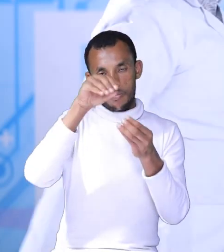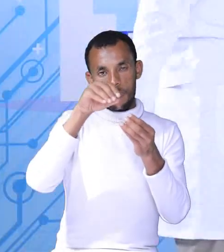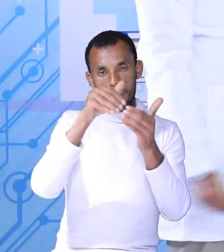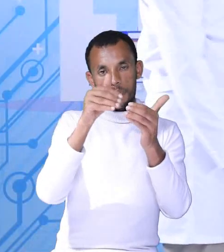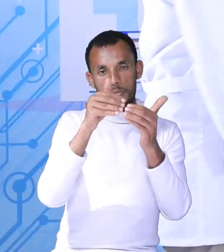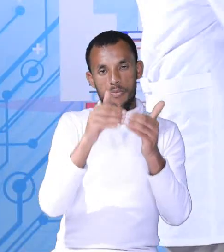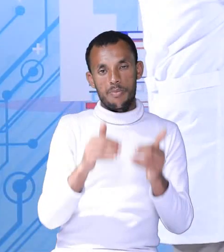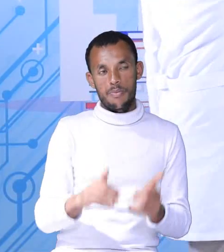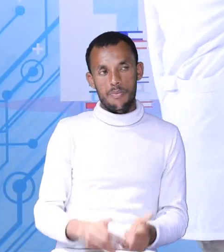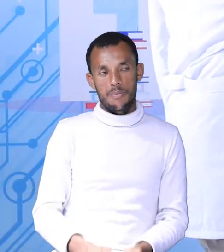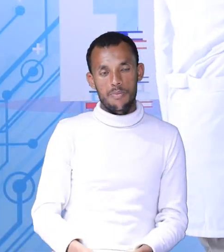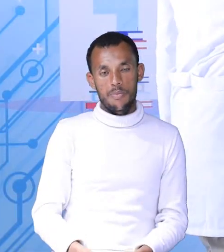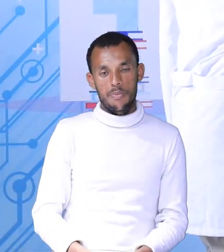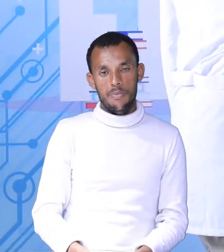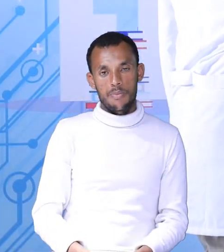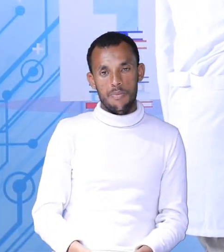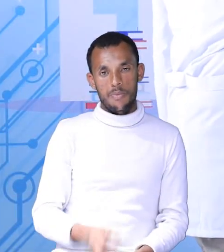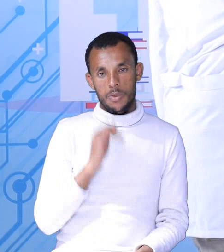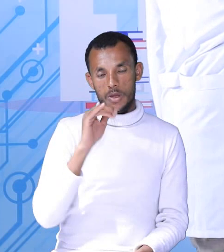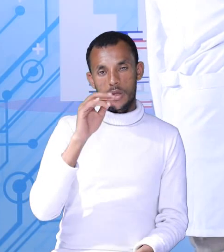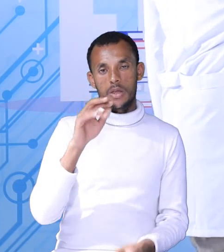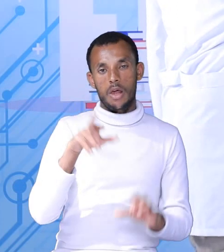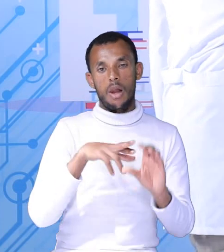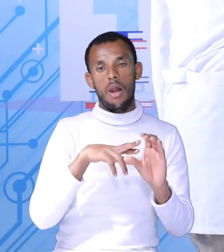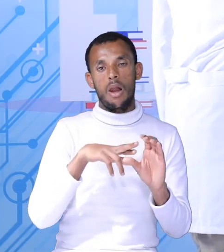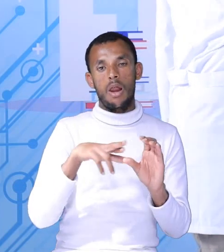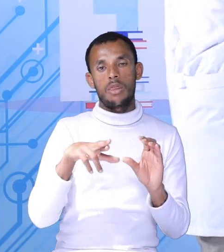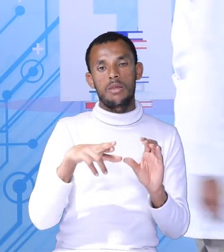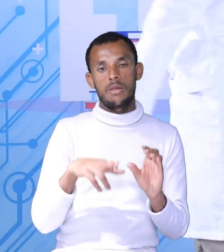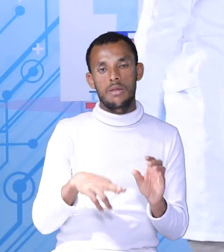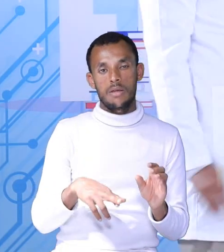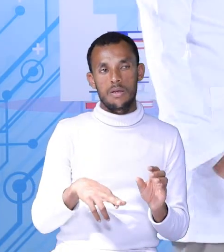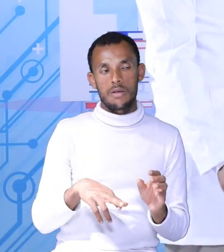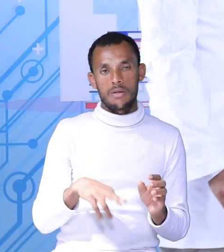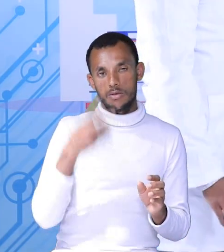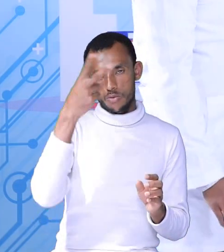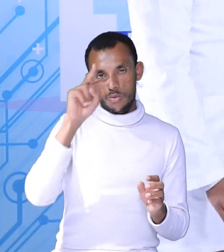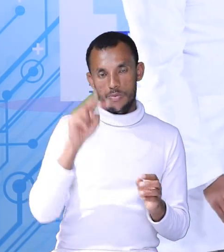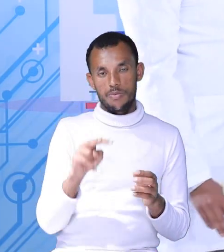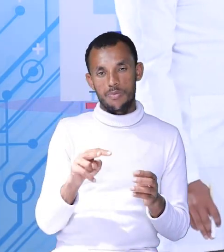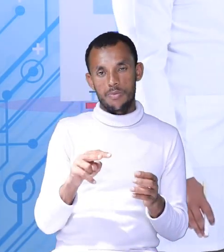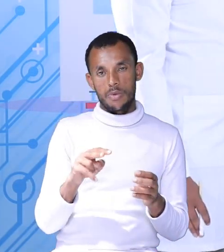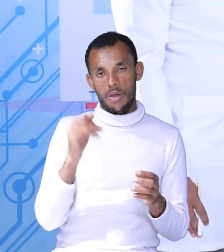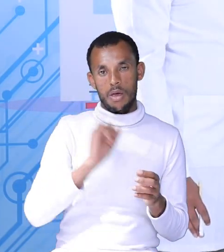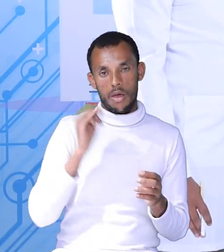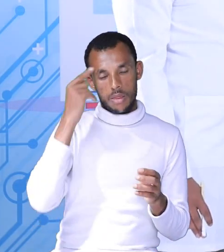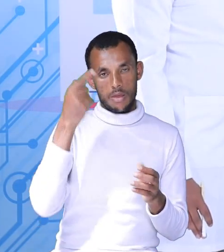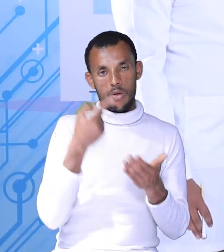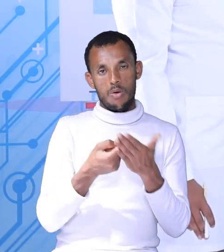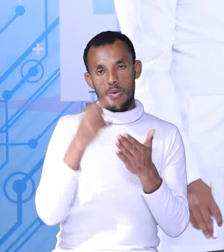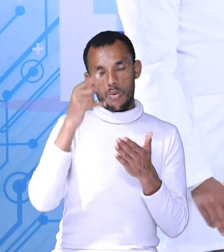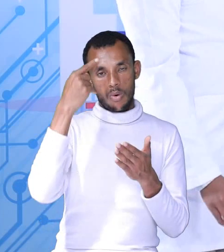to, that is the radius if you take under squared, or you can write this as square. So I think you remember